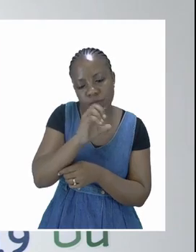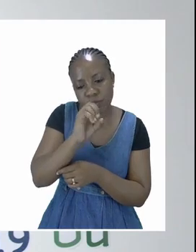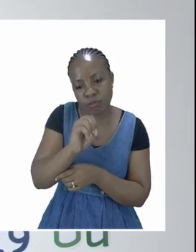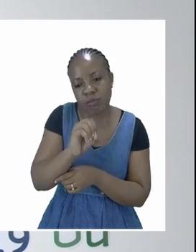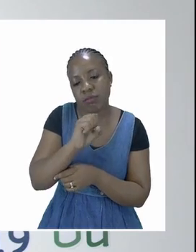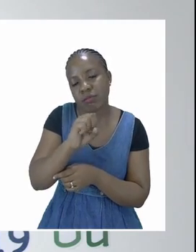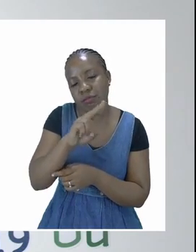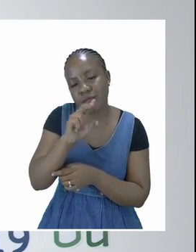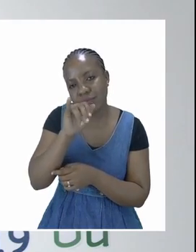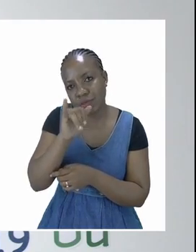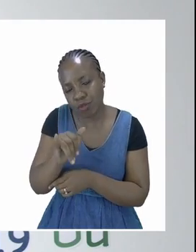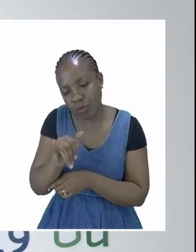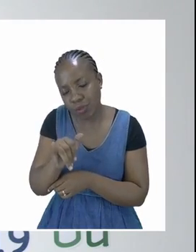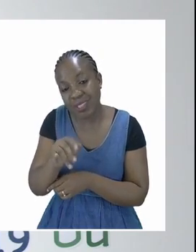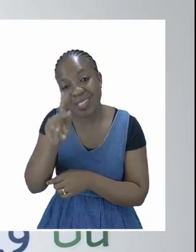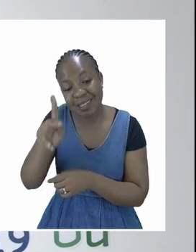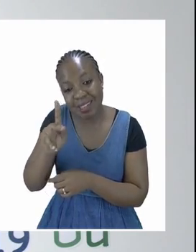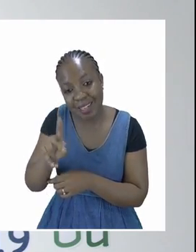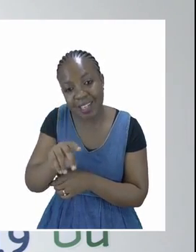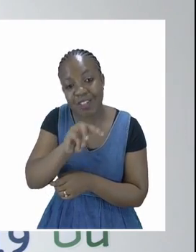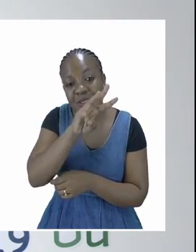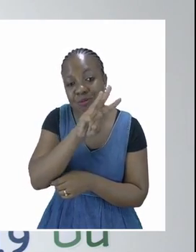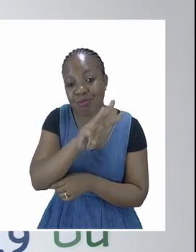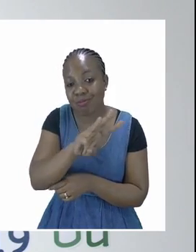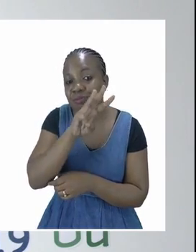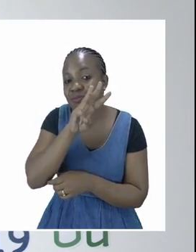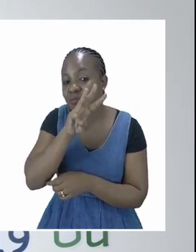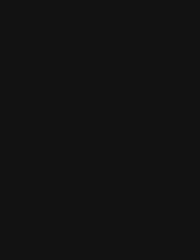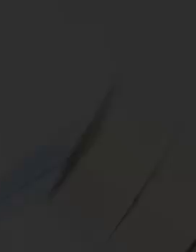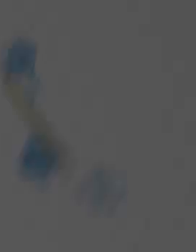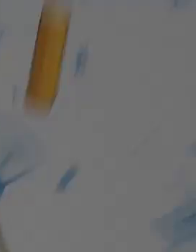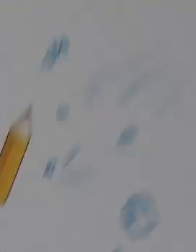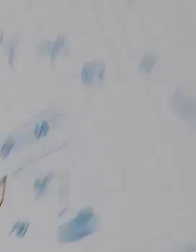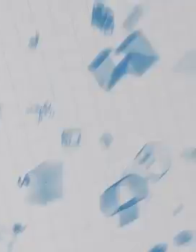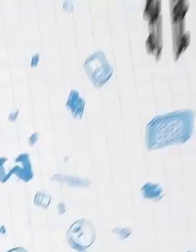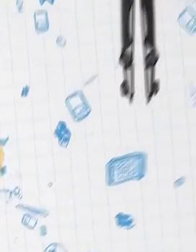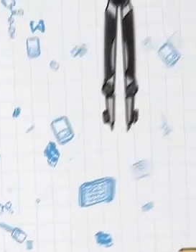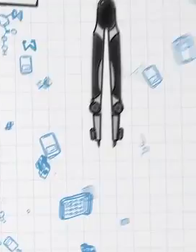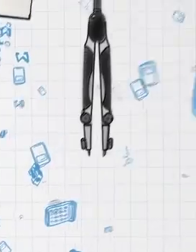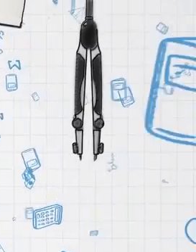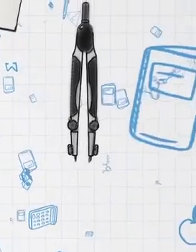our website, Zoshi Online.